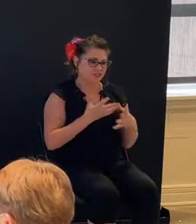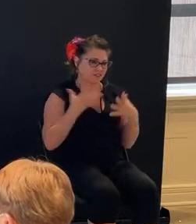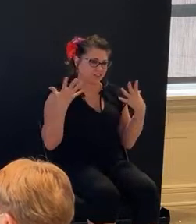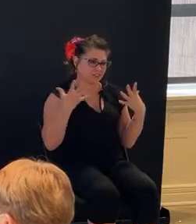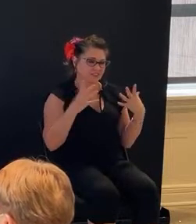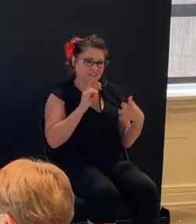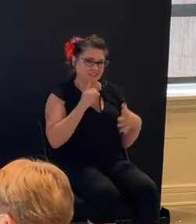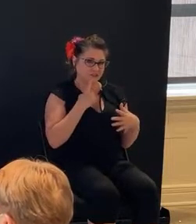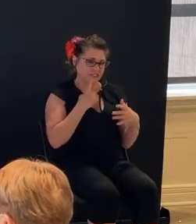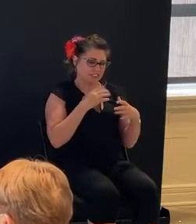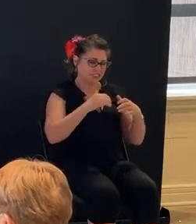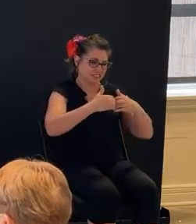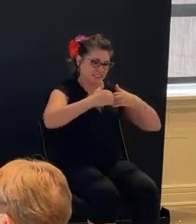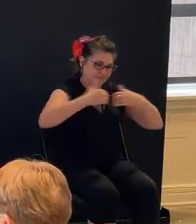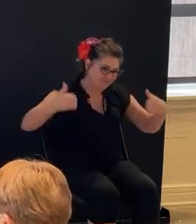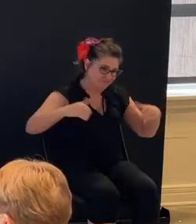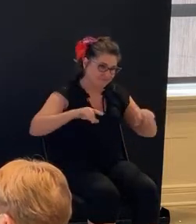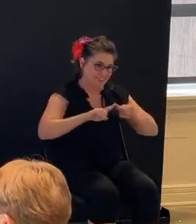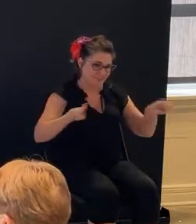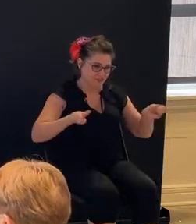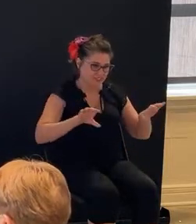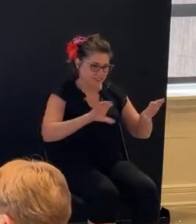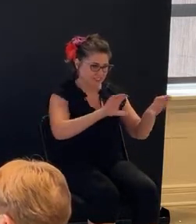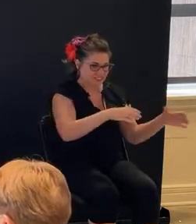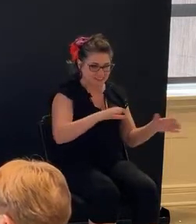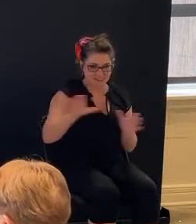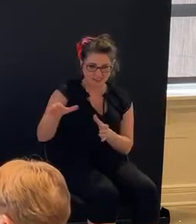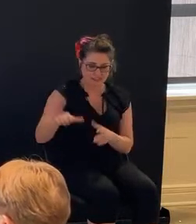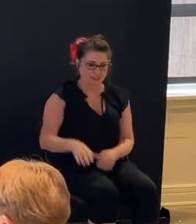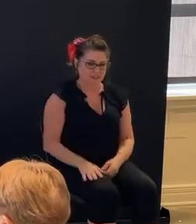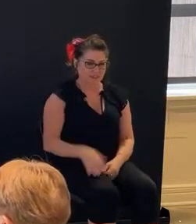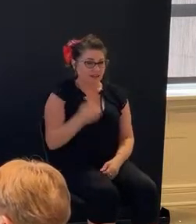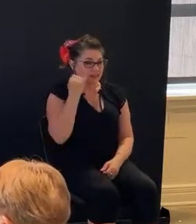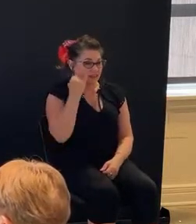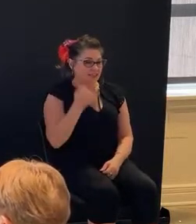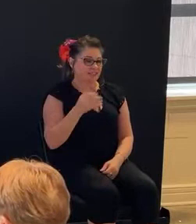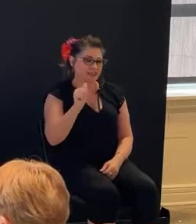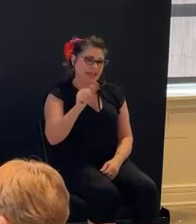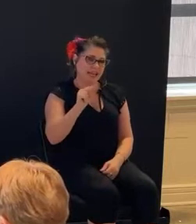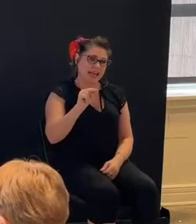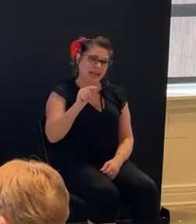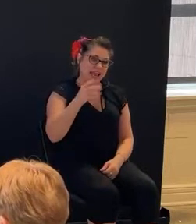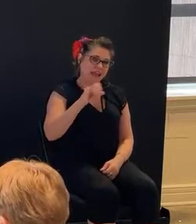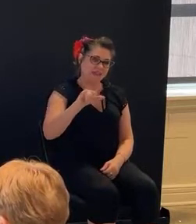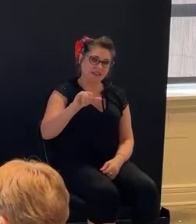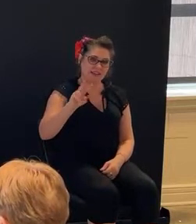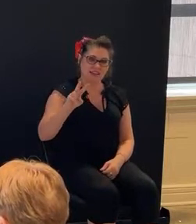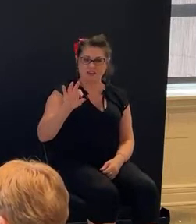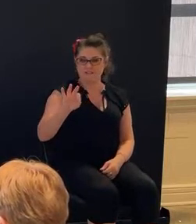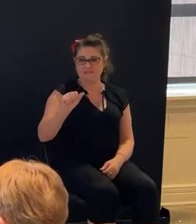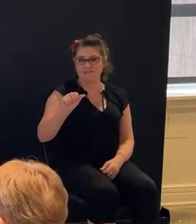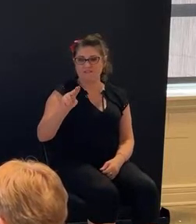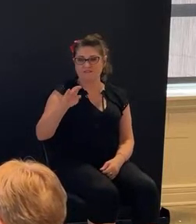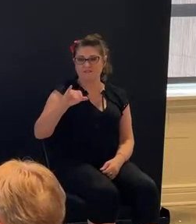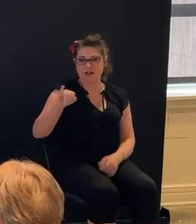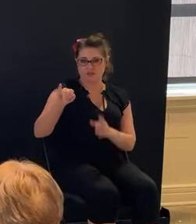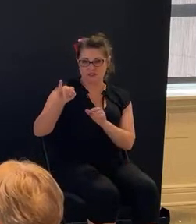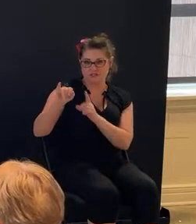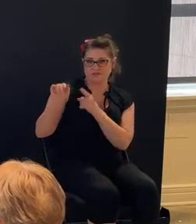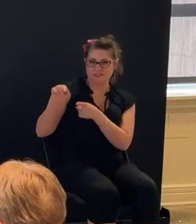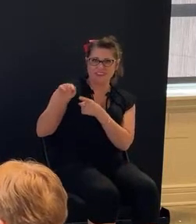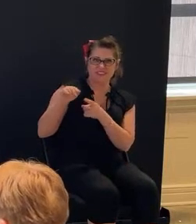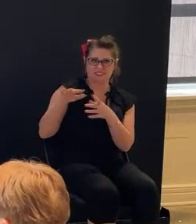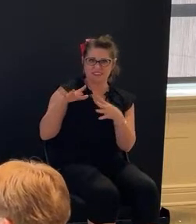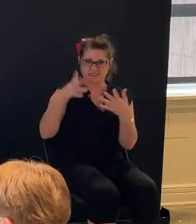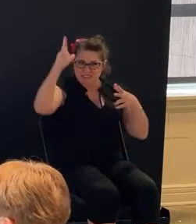in perspective. So that, you know, the idea that Anthony Fauci is a villain to so many people in this country